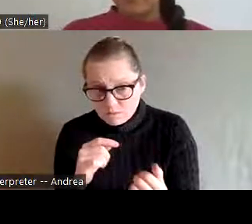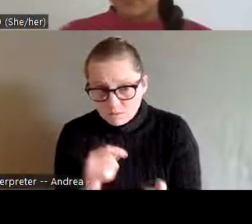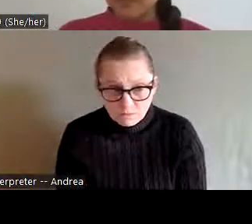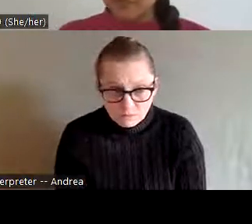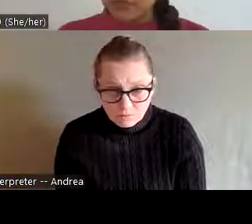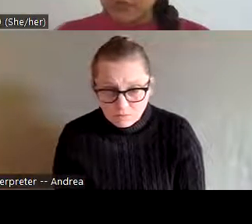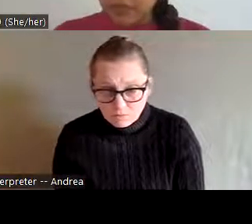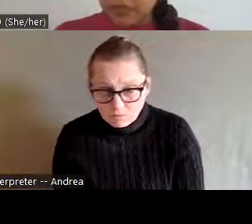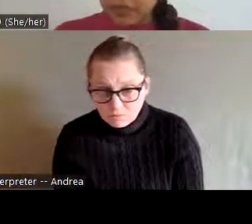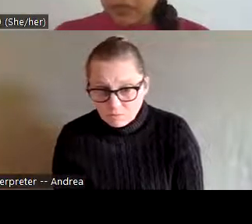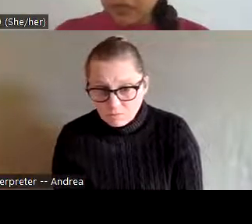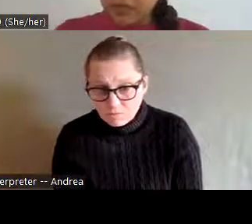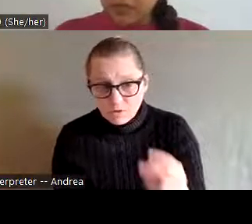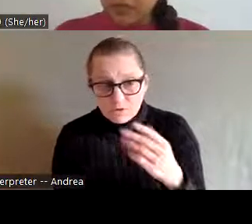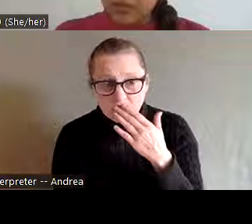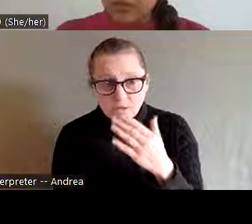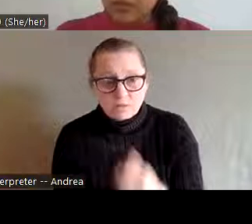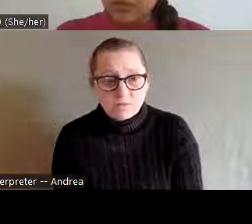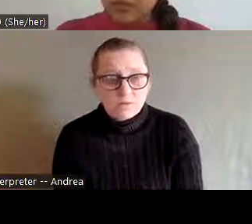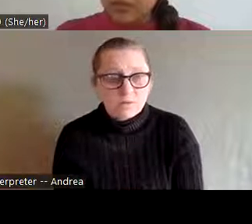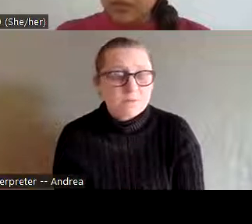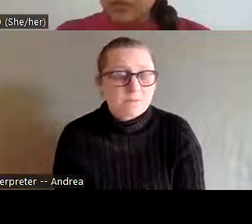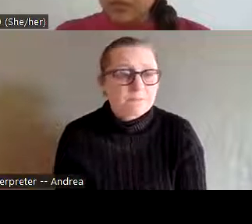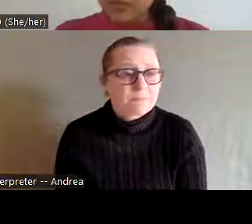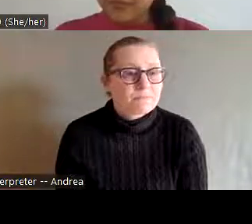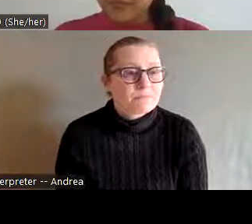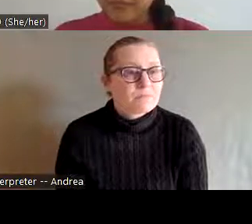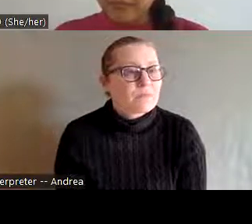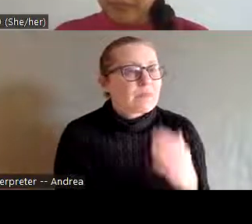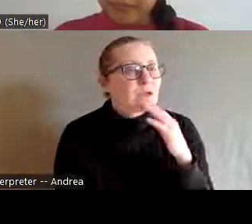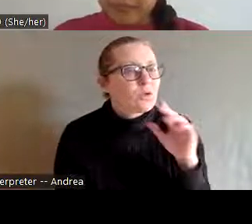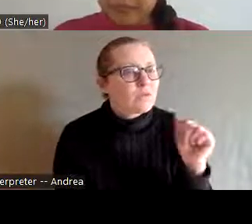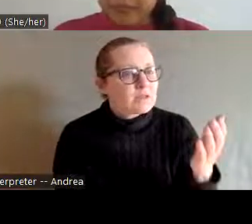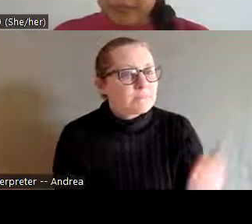Okay, thank you. Thank you, Lovisa, as well.